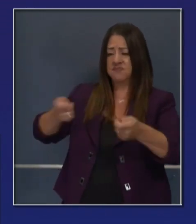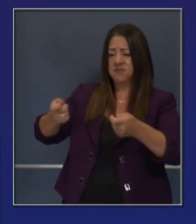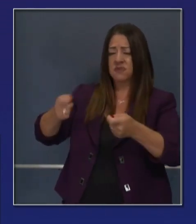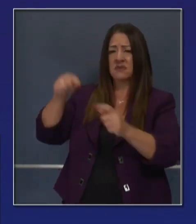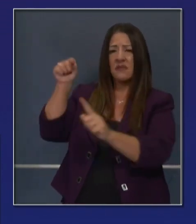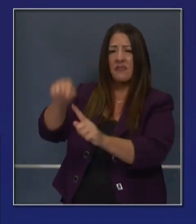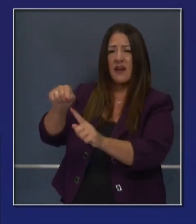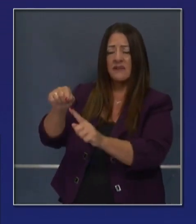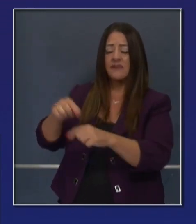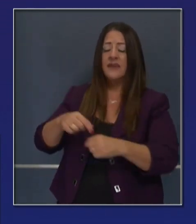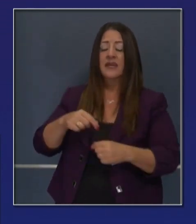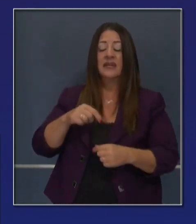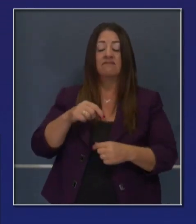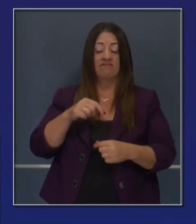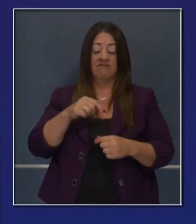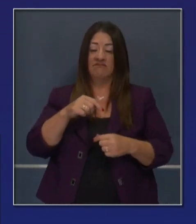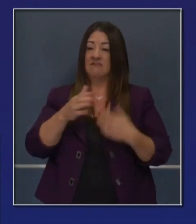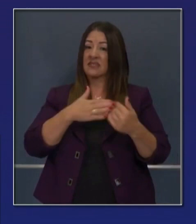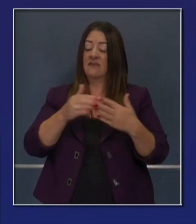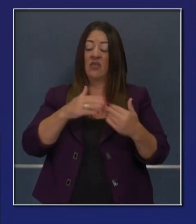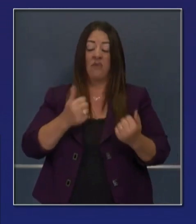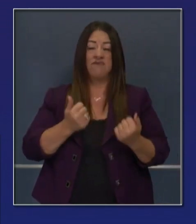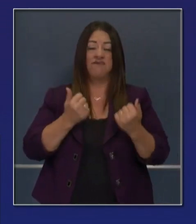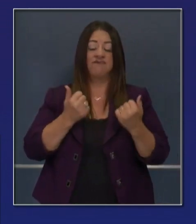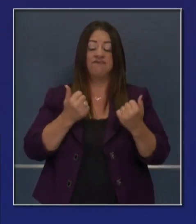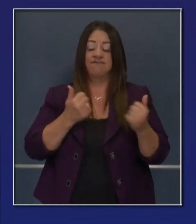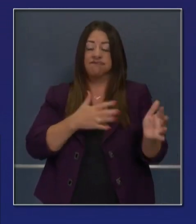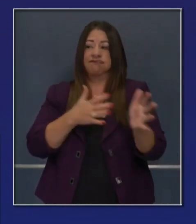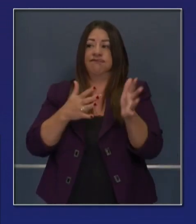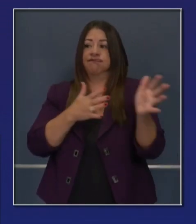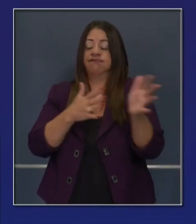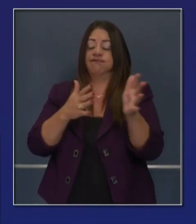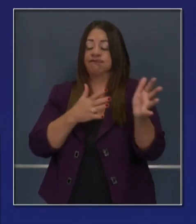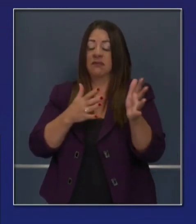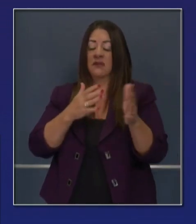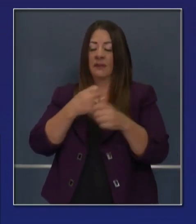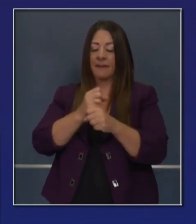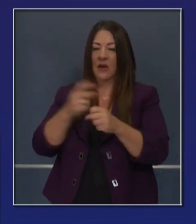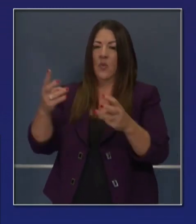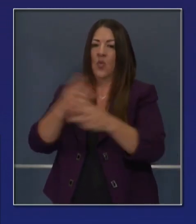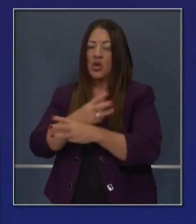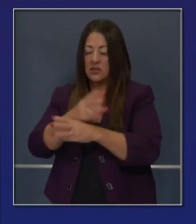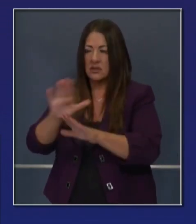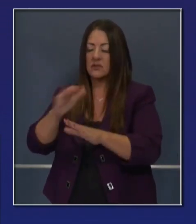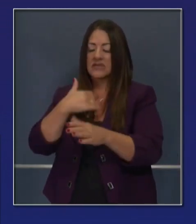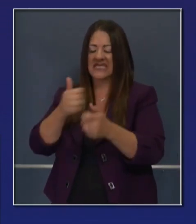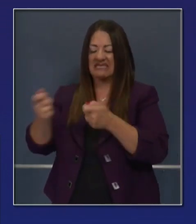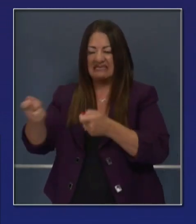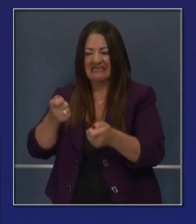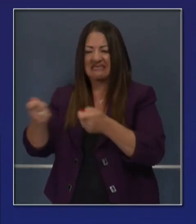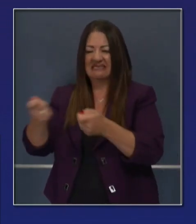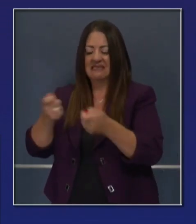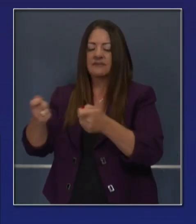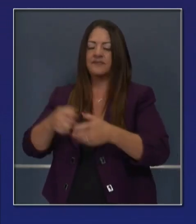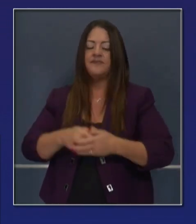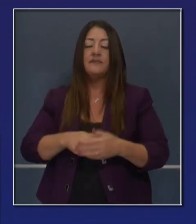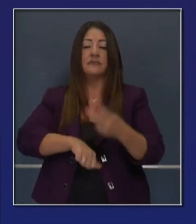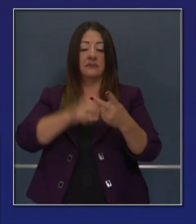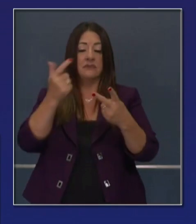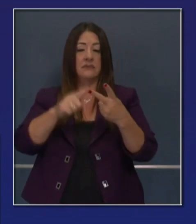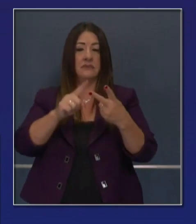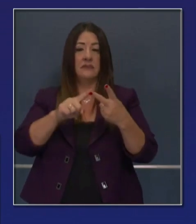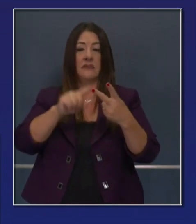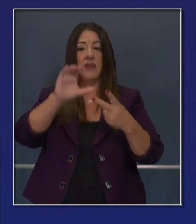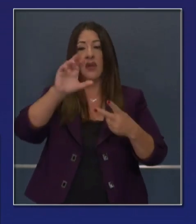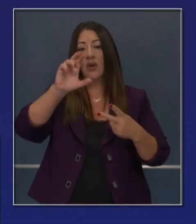the winds and keeping this in around 1 million acres. The Creek Fire, we had some issues with the winds, but